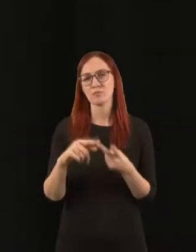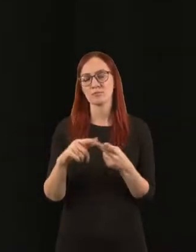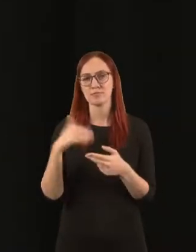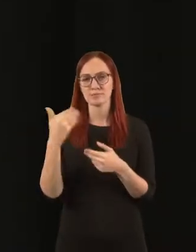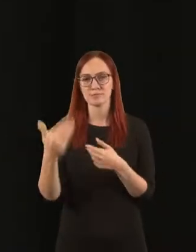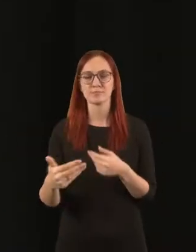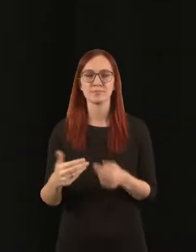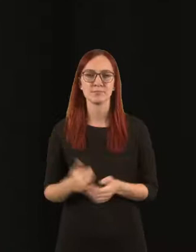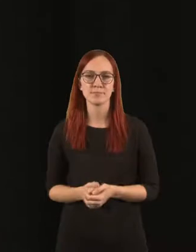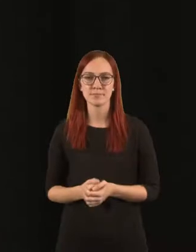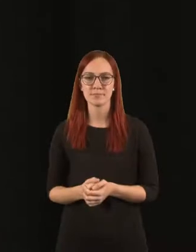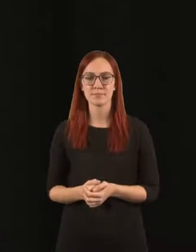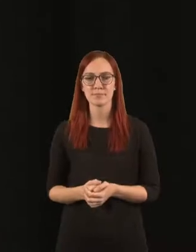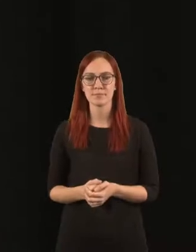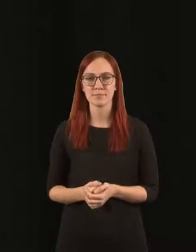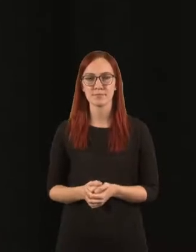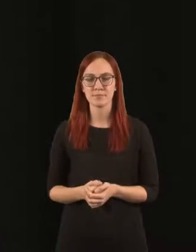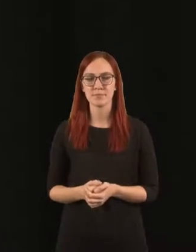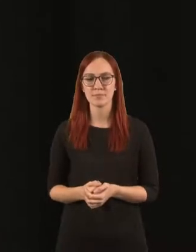Thank you,